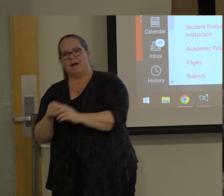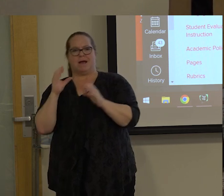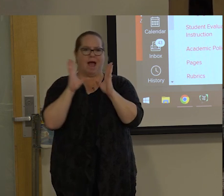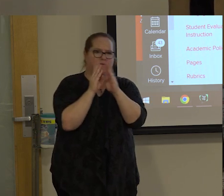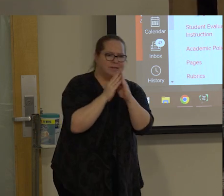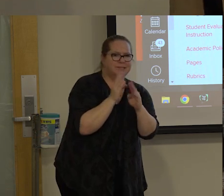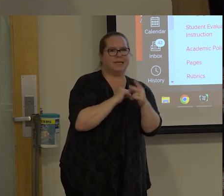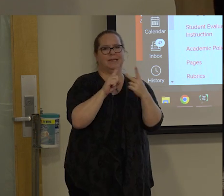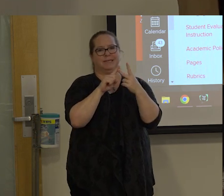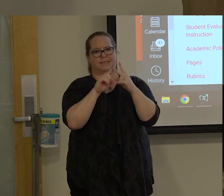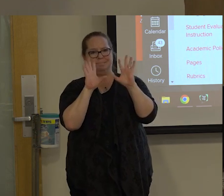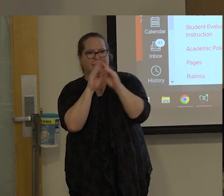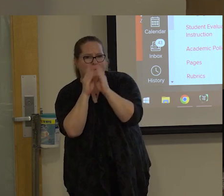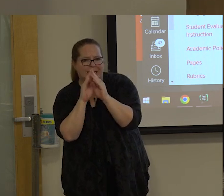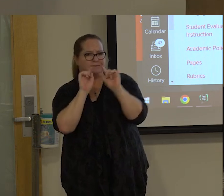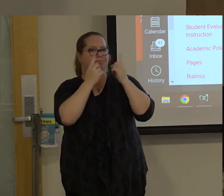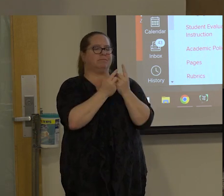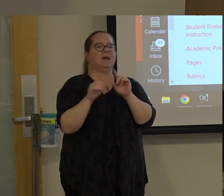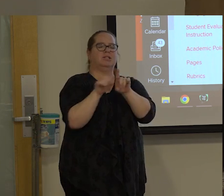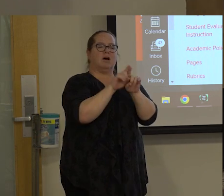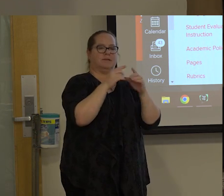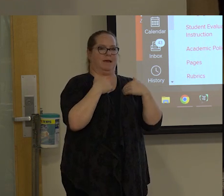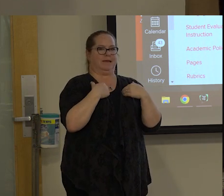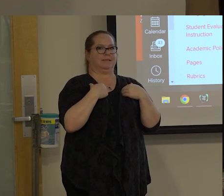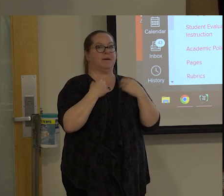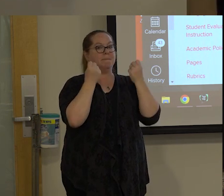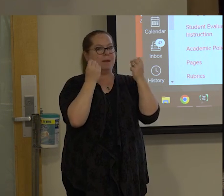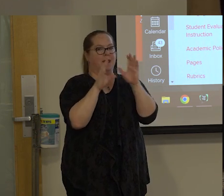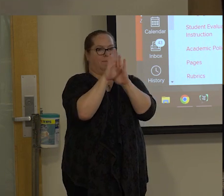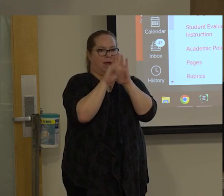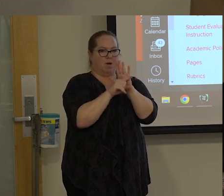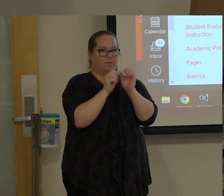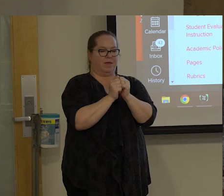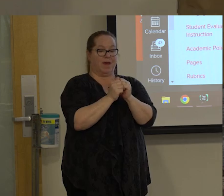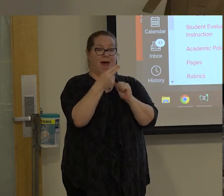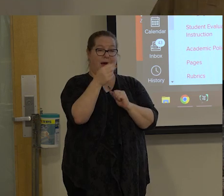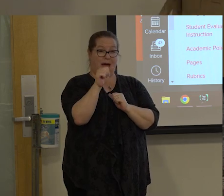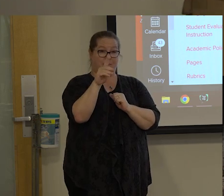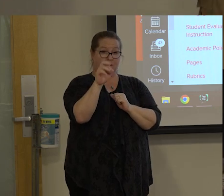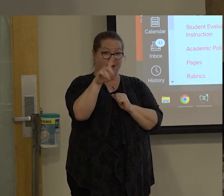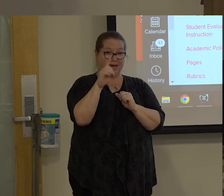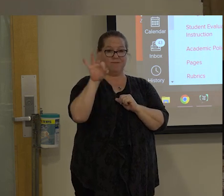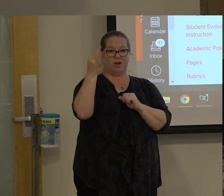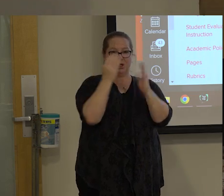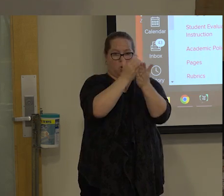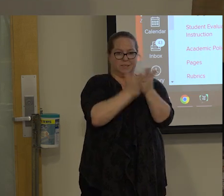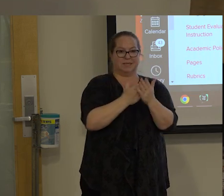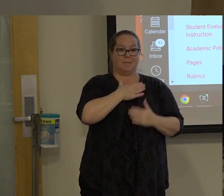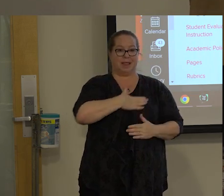a strong background in designing and teaching online and hybrid French courses. Please join me in welcoming Julie.